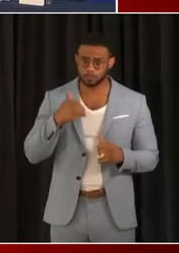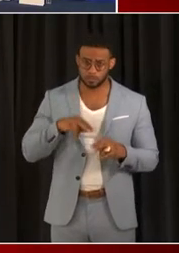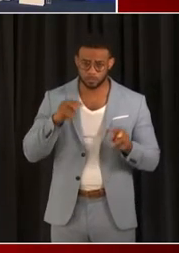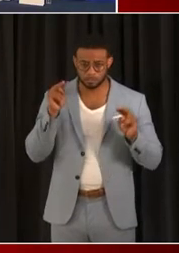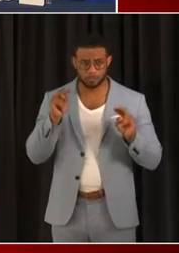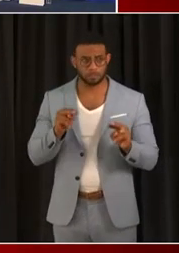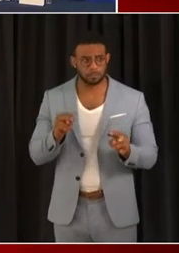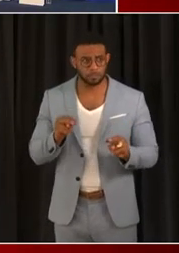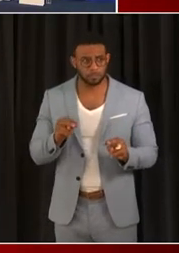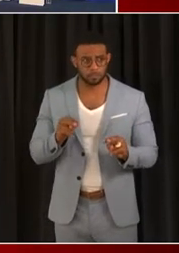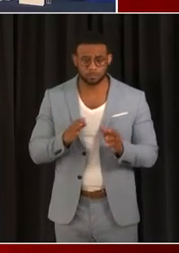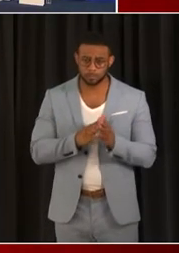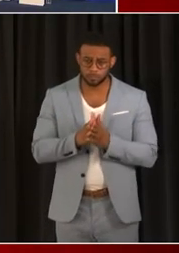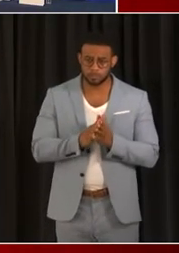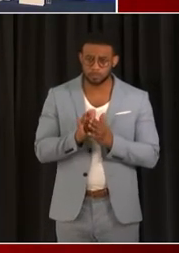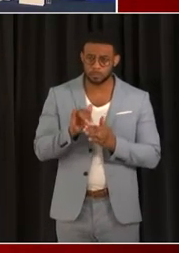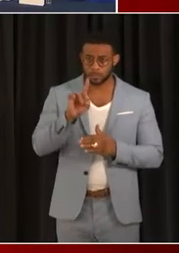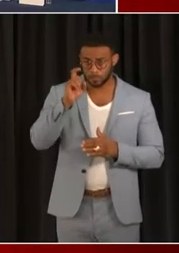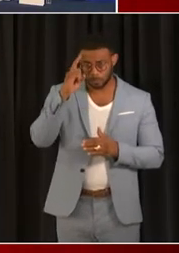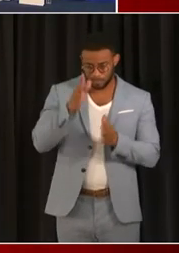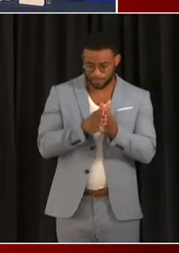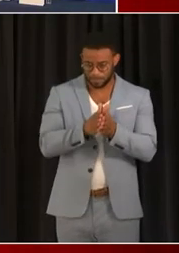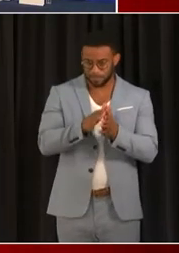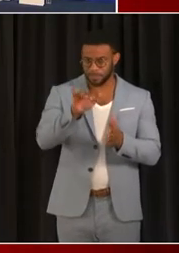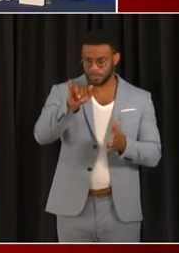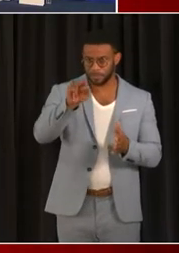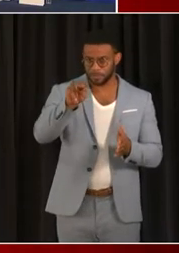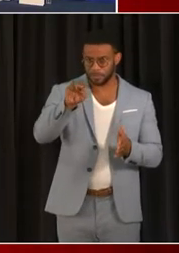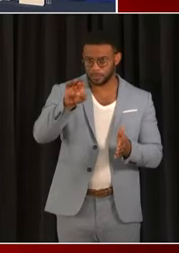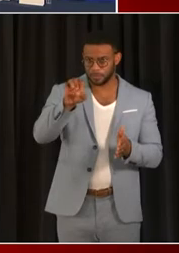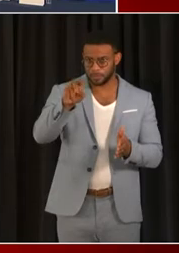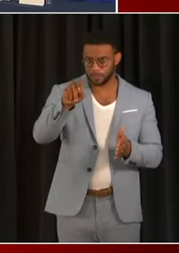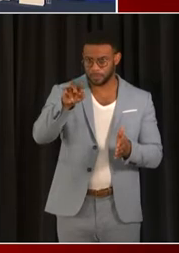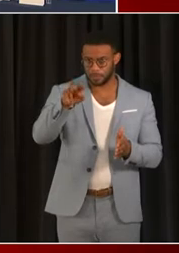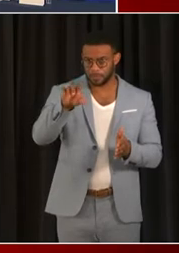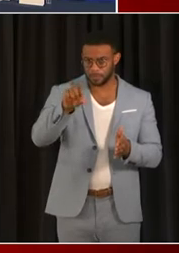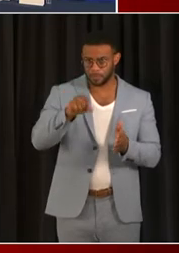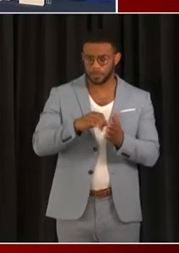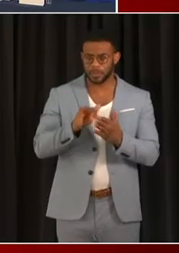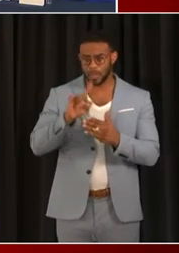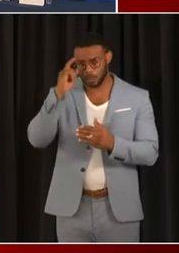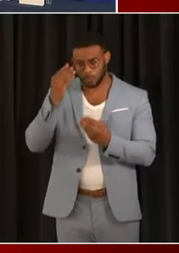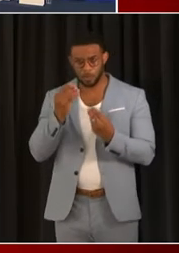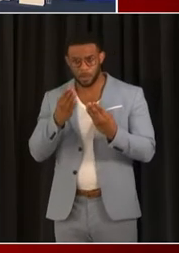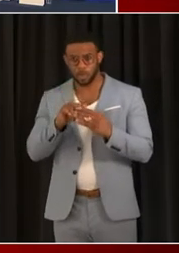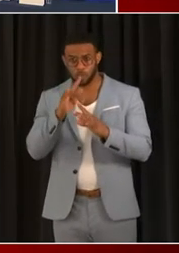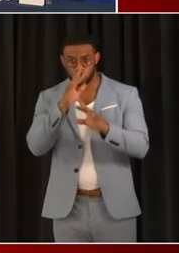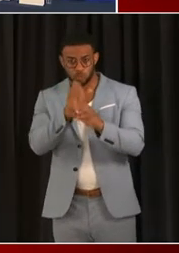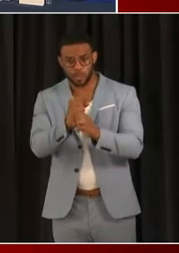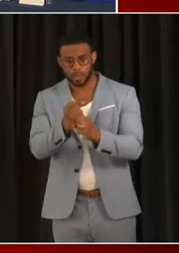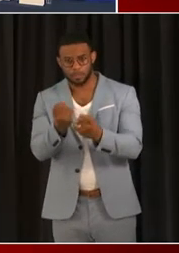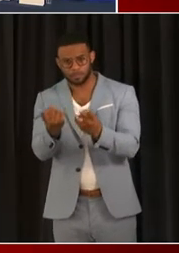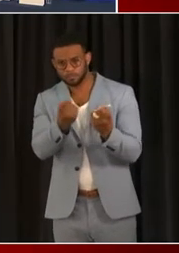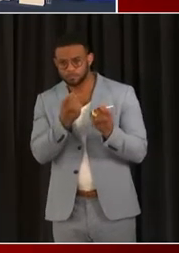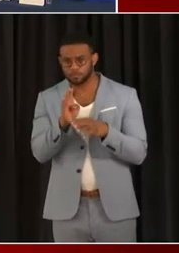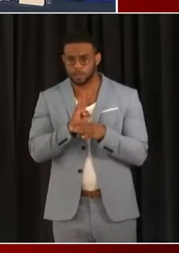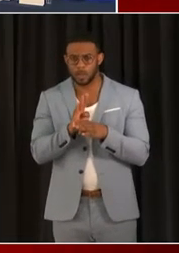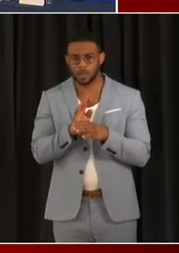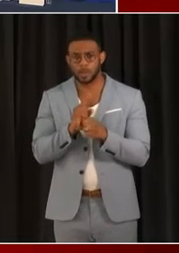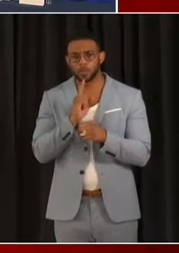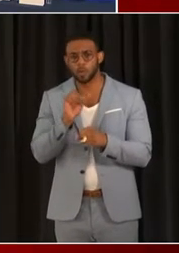as we look at incentives that the government provides to attract businesses, making sure that we are holding